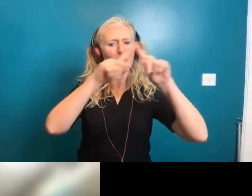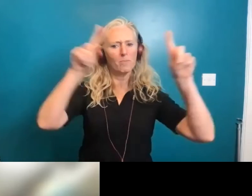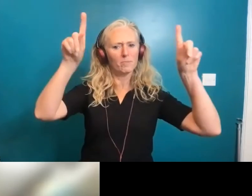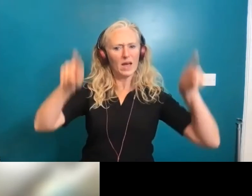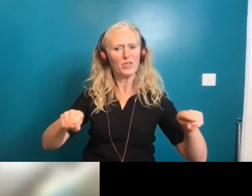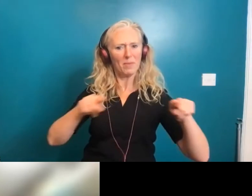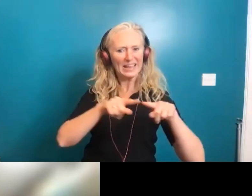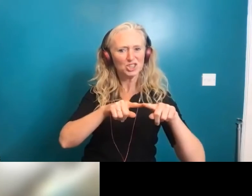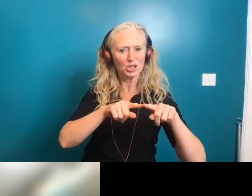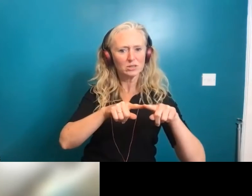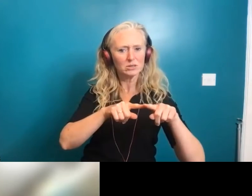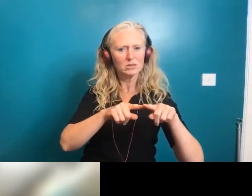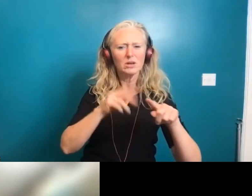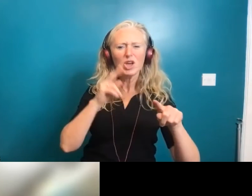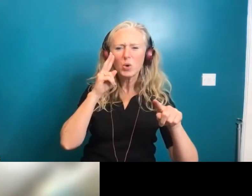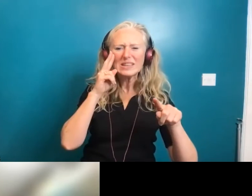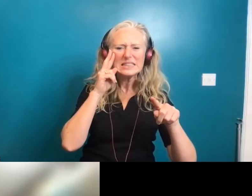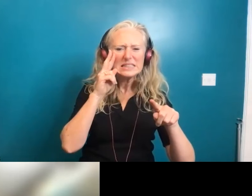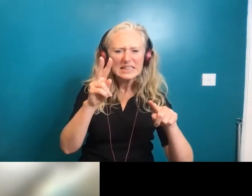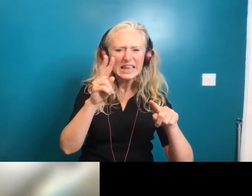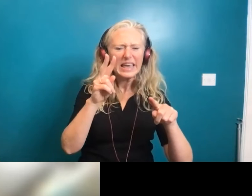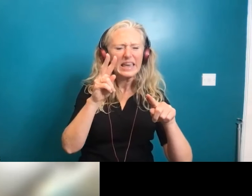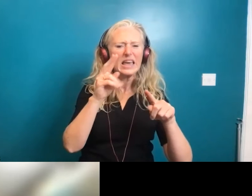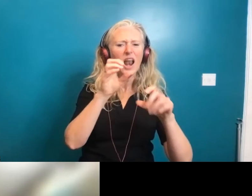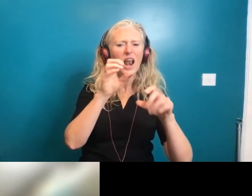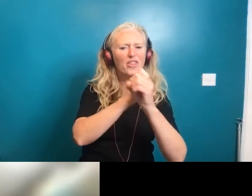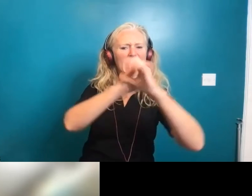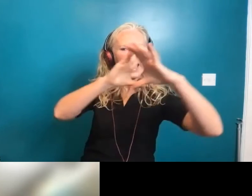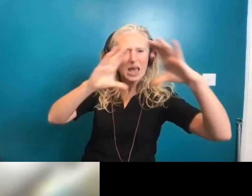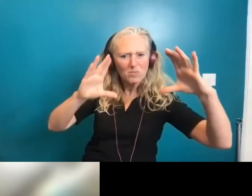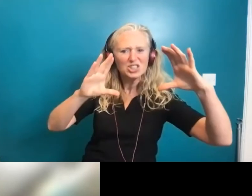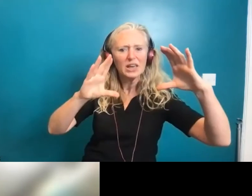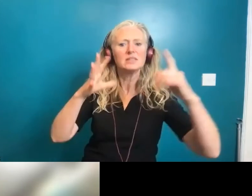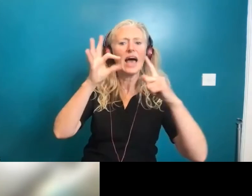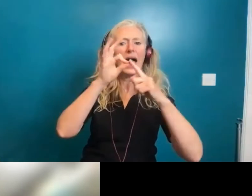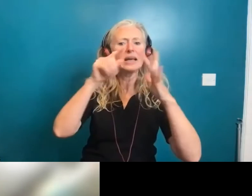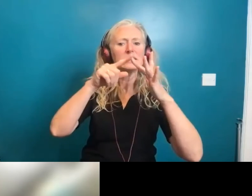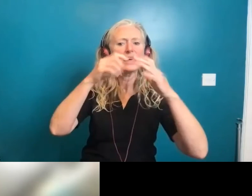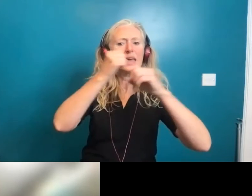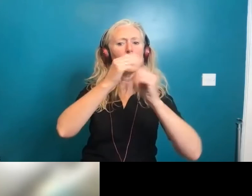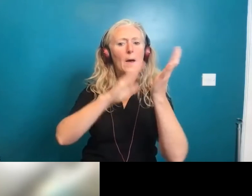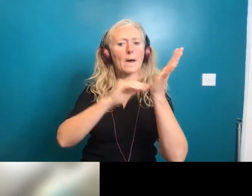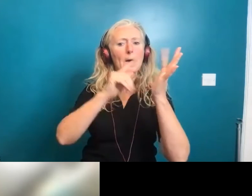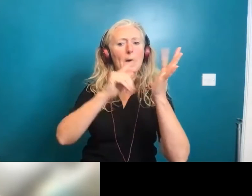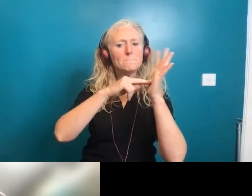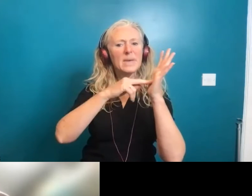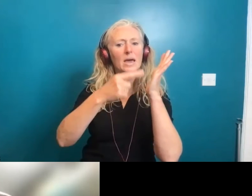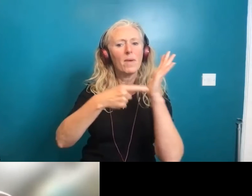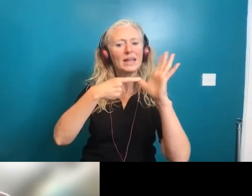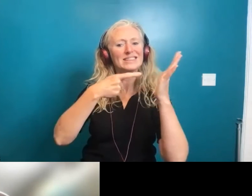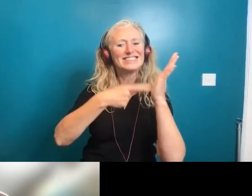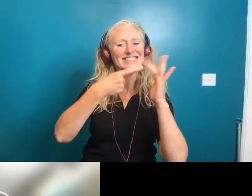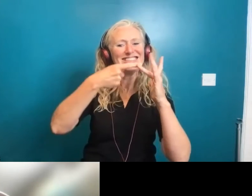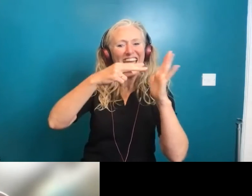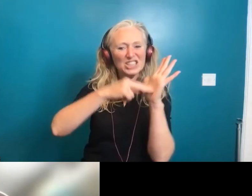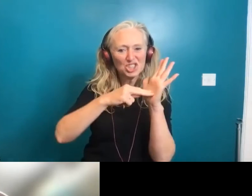that are taken. Is there a direct relationship between the amount of pigmentation that you can see on those images and the